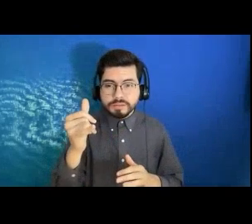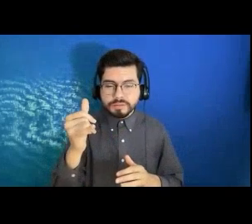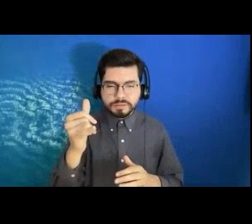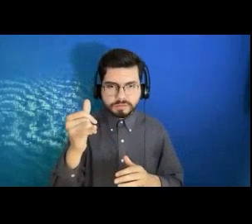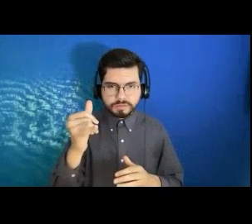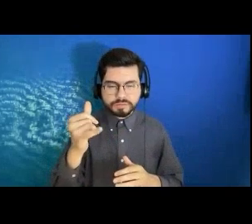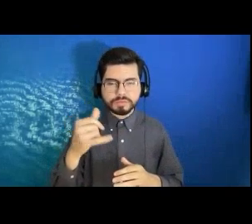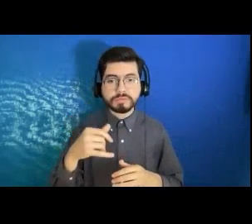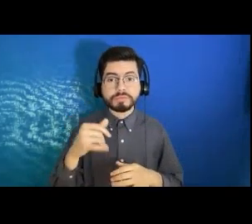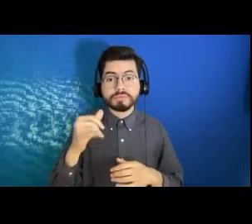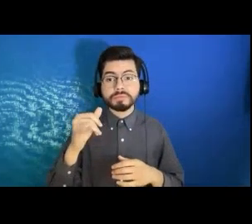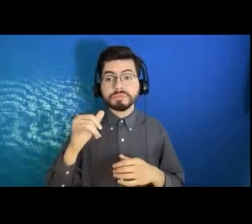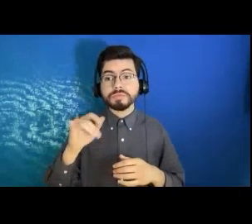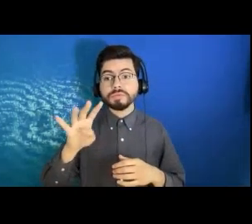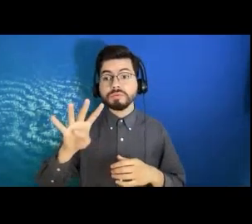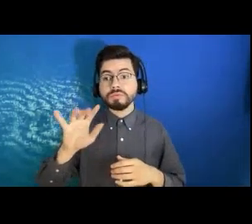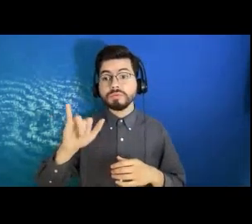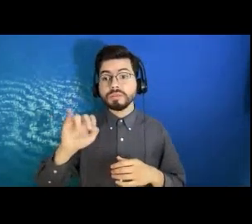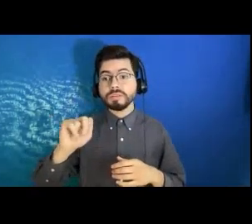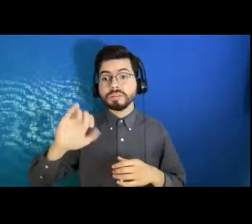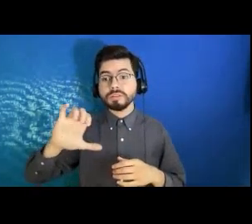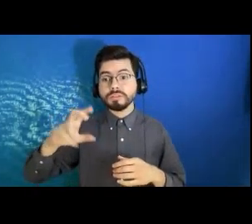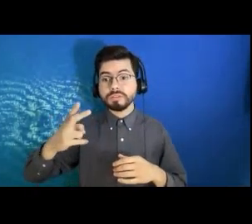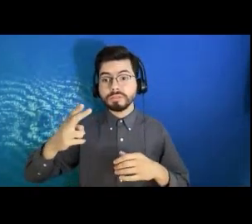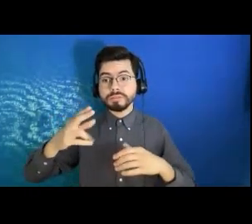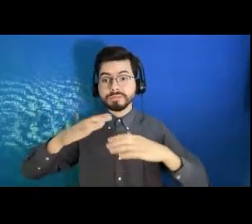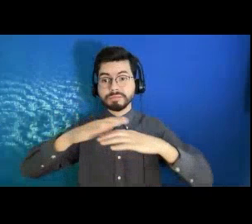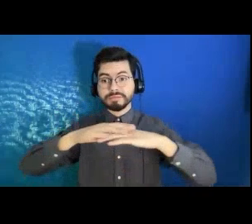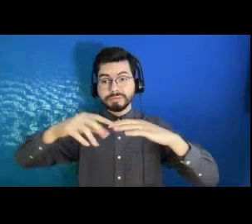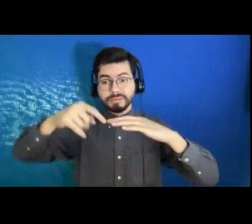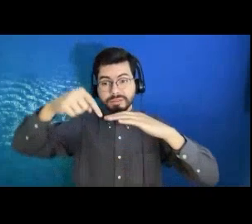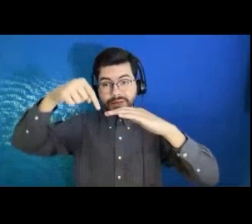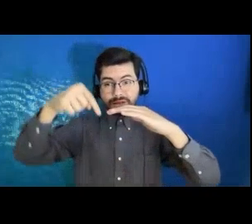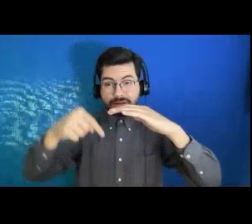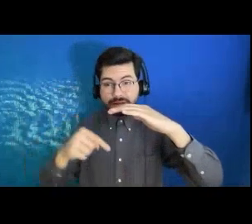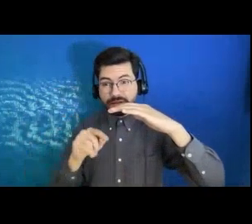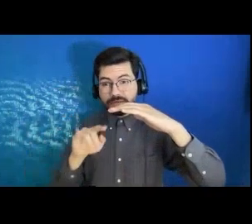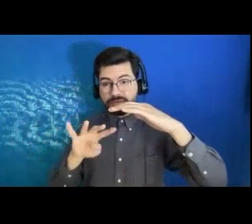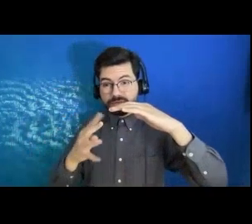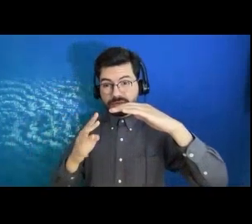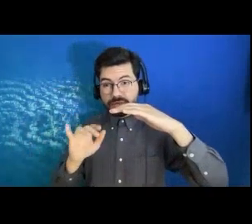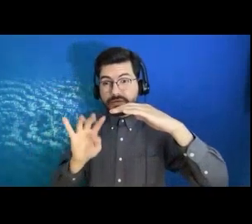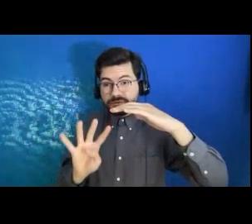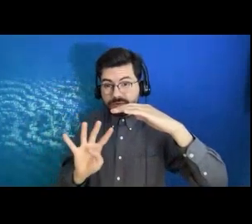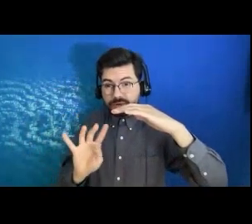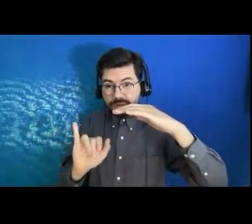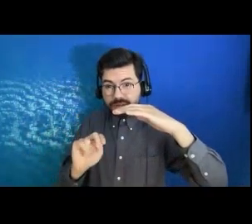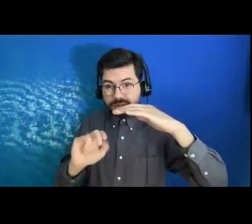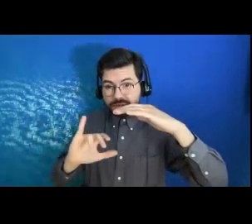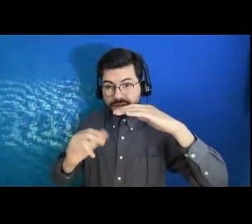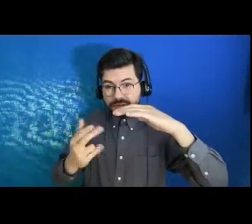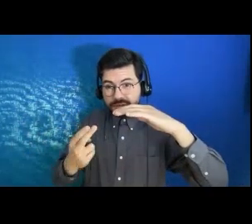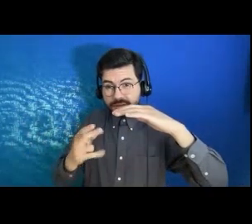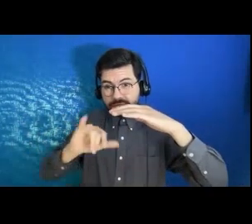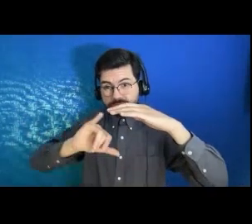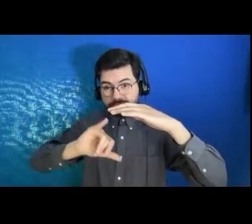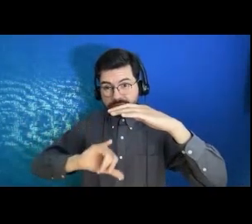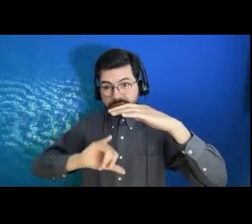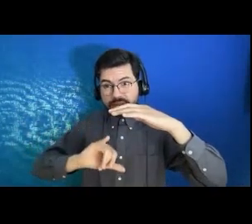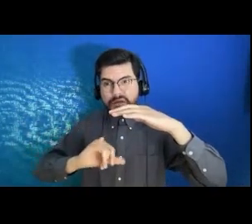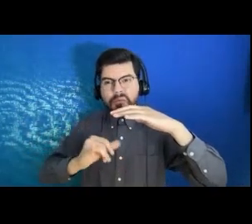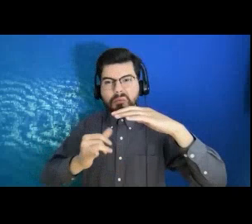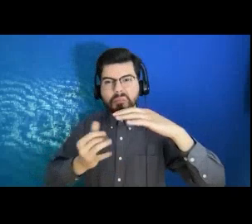4 inches under the surface is boiling, is at boiling temperature. So that's what's killing all the vegetation. But they did notice that